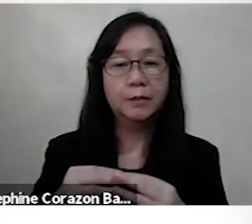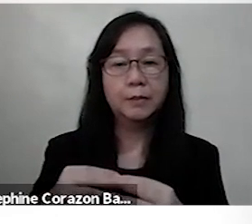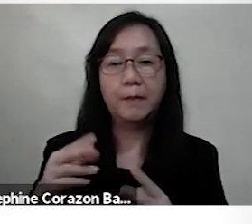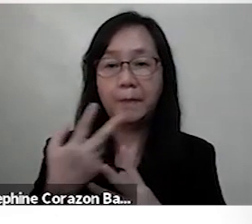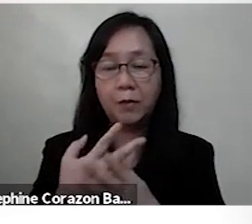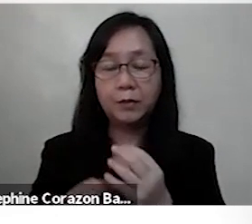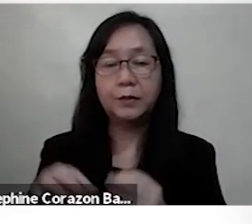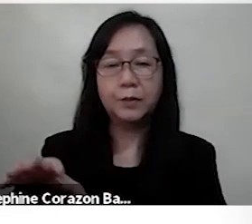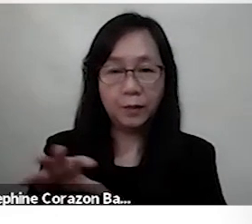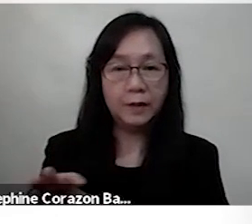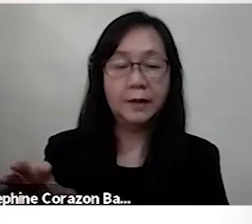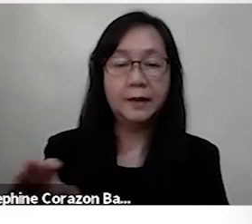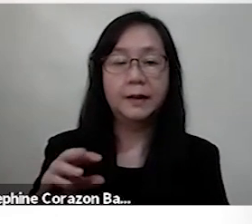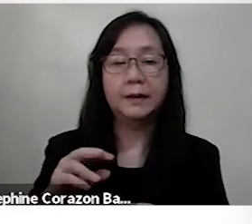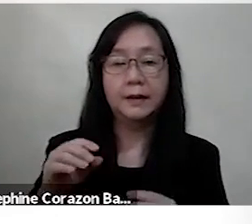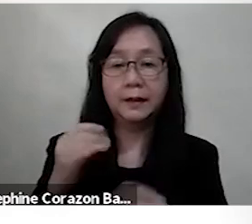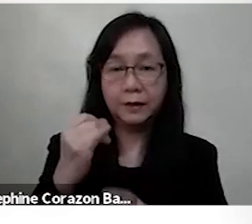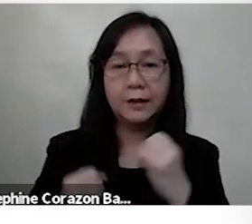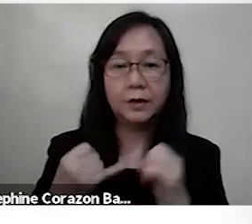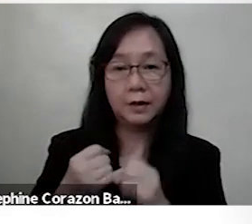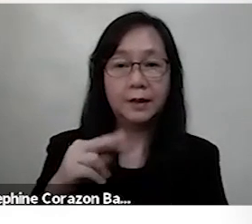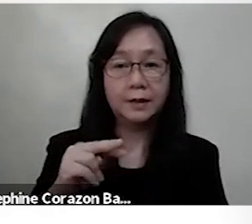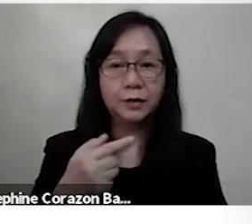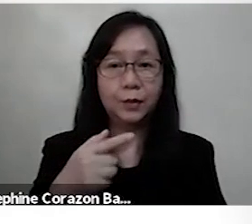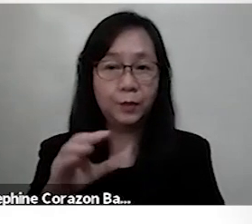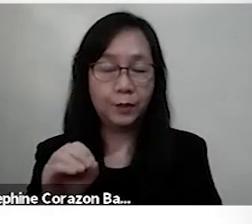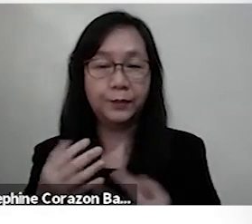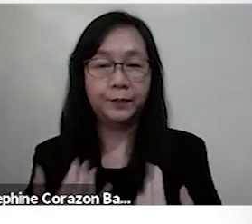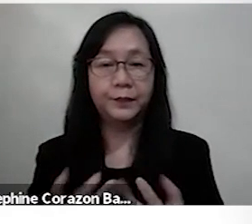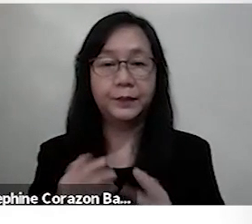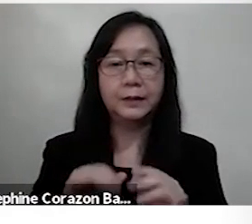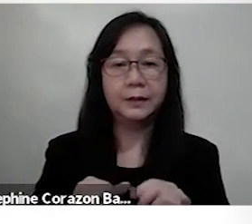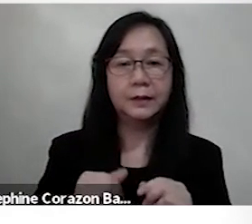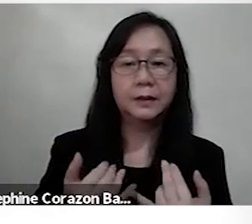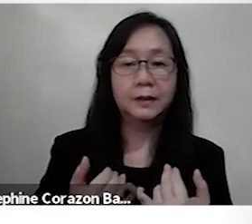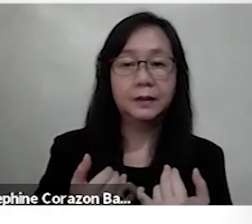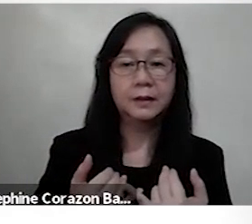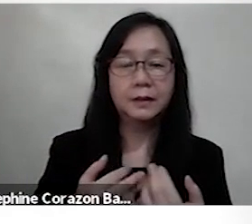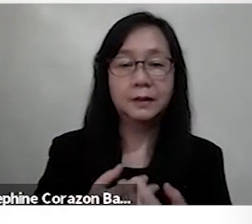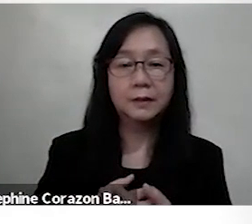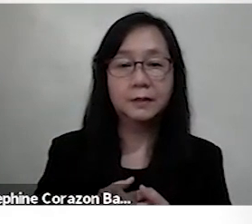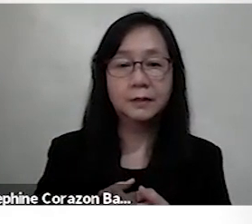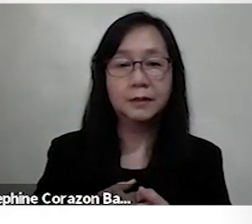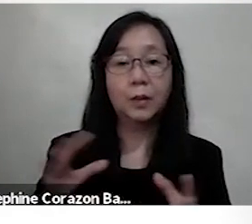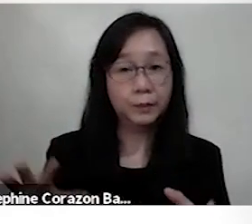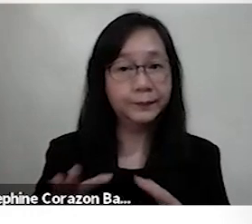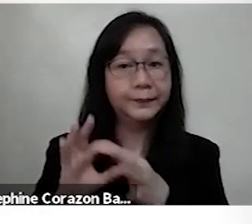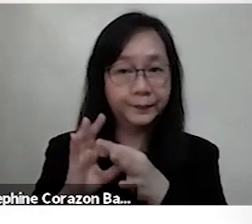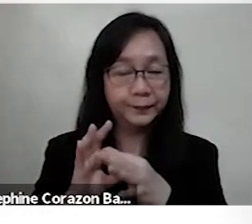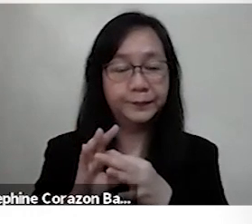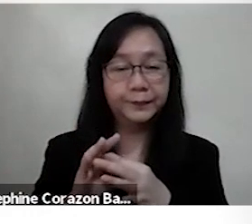Child Youth Lead Network, to prove strong evidence to protect the report directly in front of